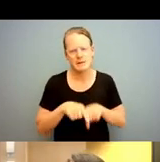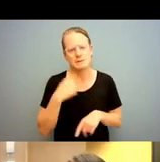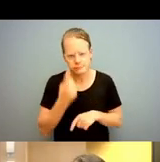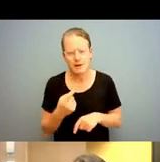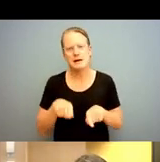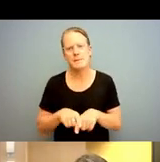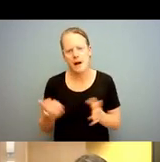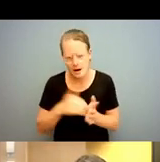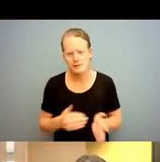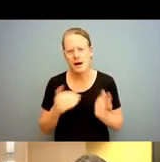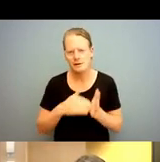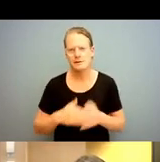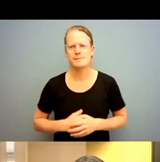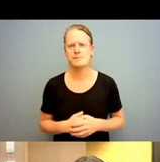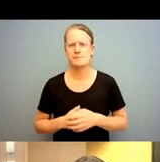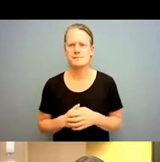Muihti ja muihtasi.